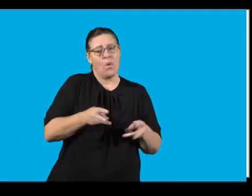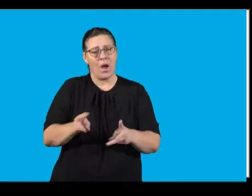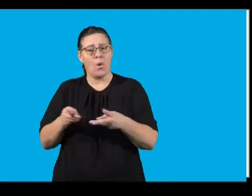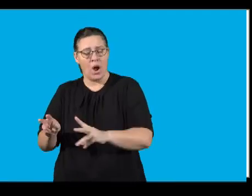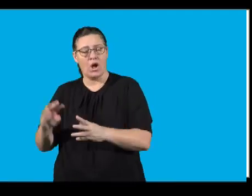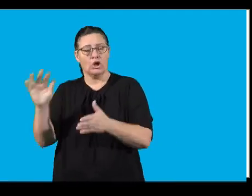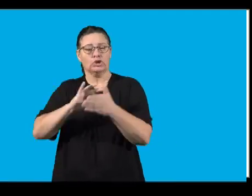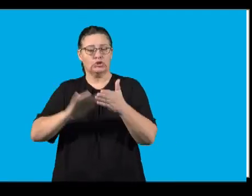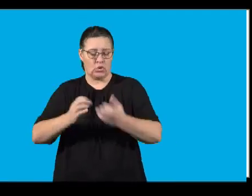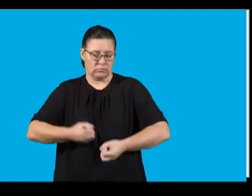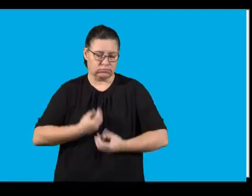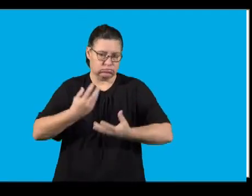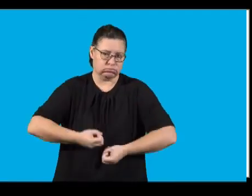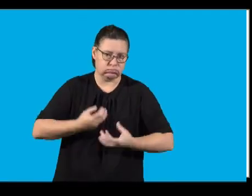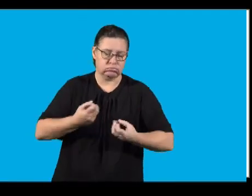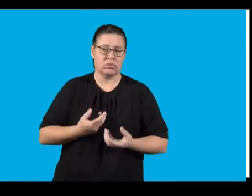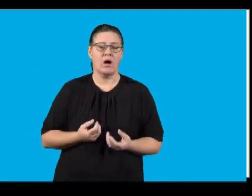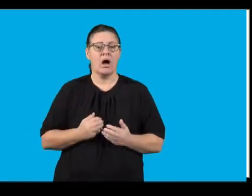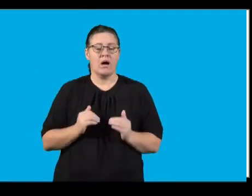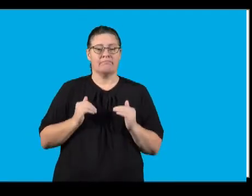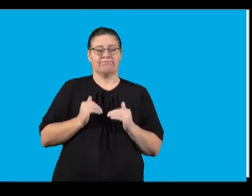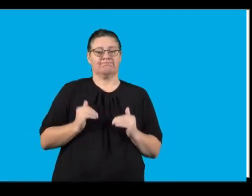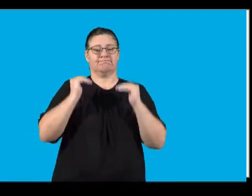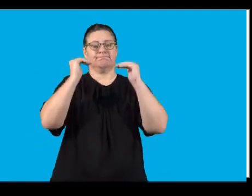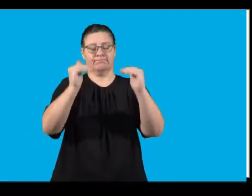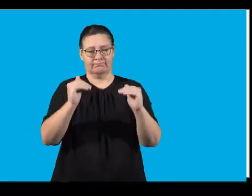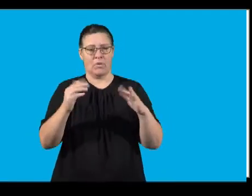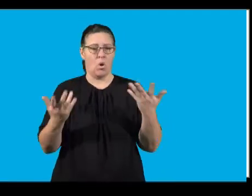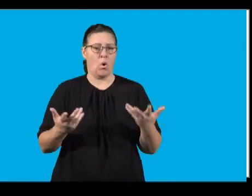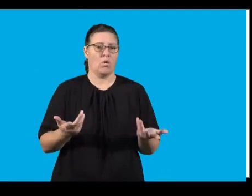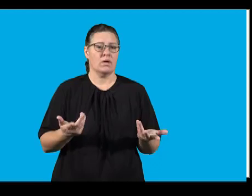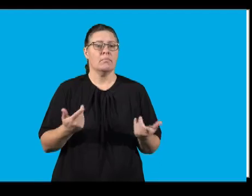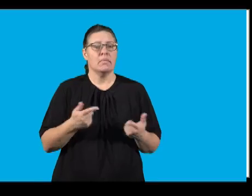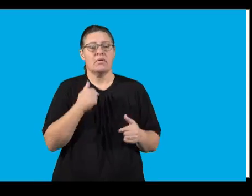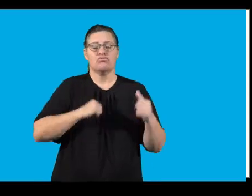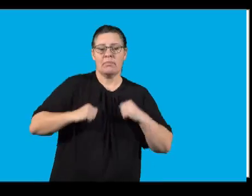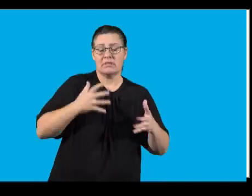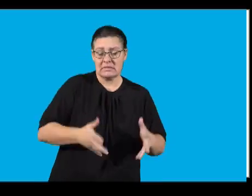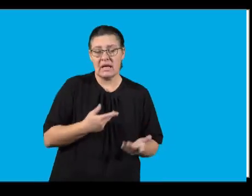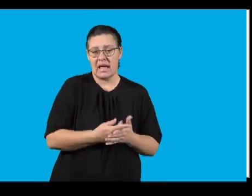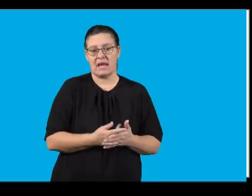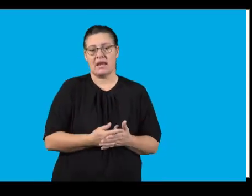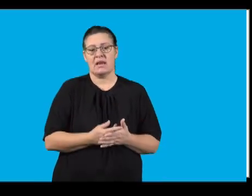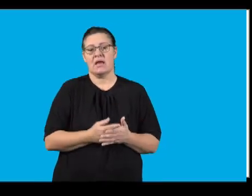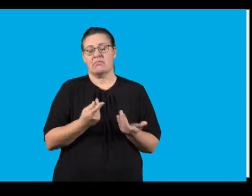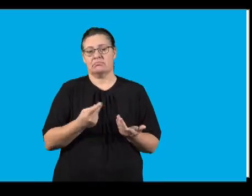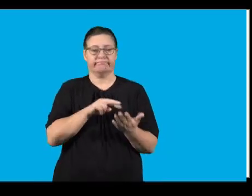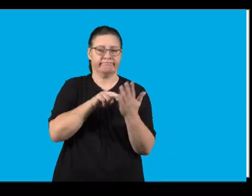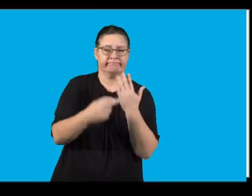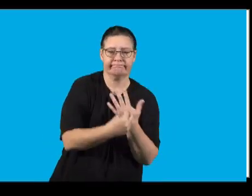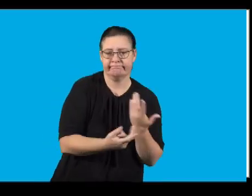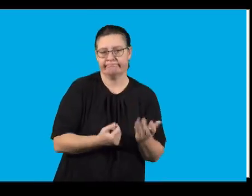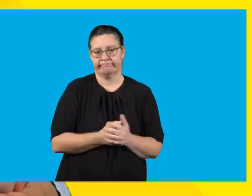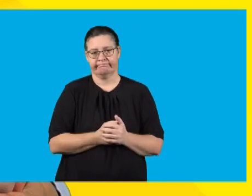to enhance our storytelling, like imagery or symbolism, and many times a dramatist may use your